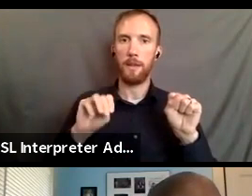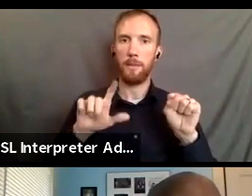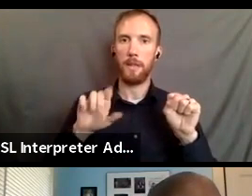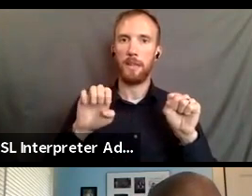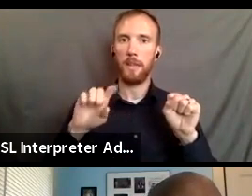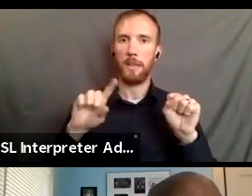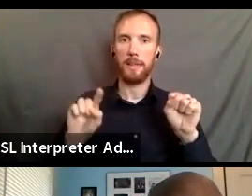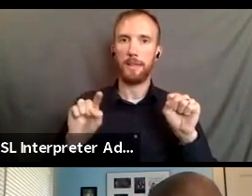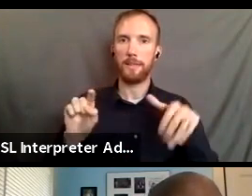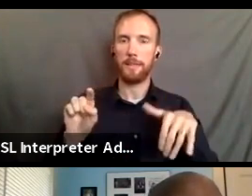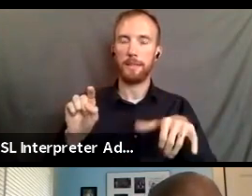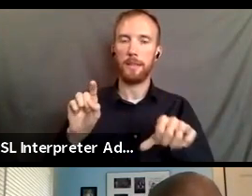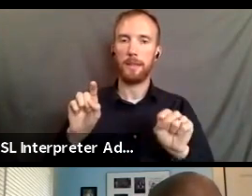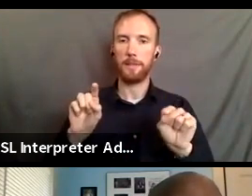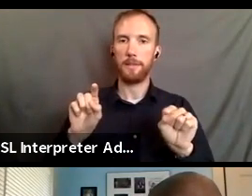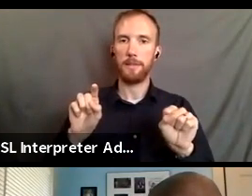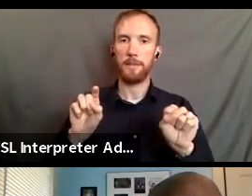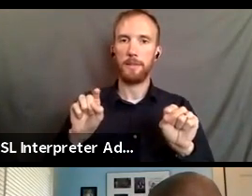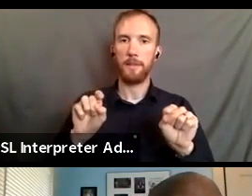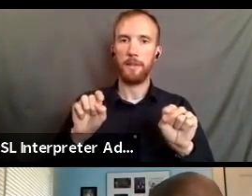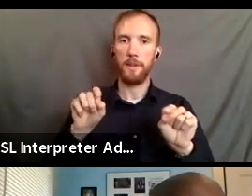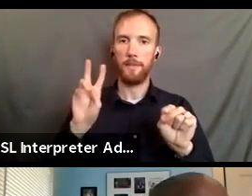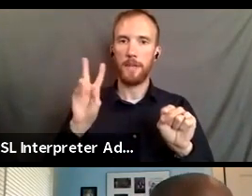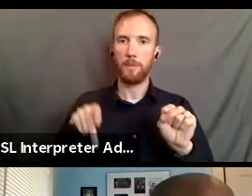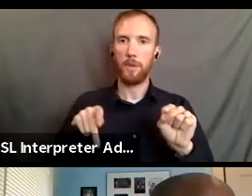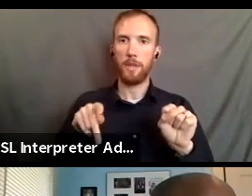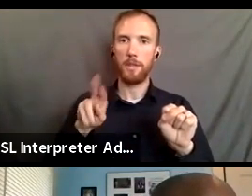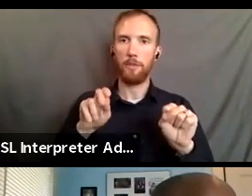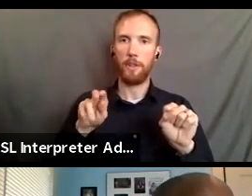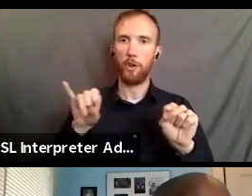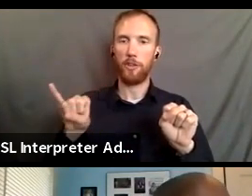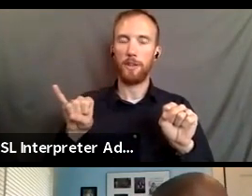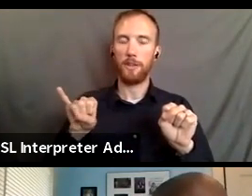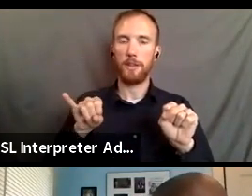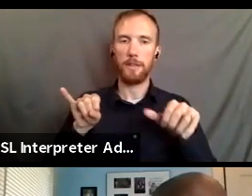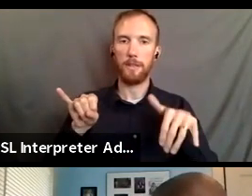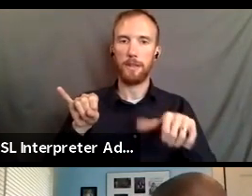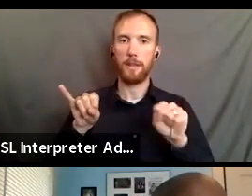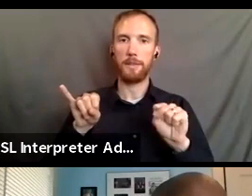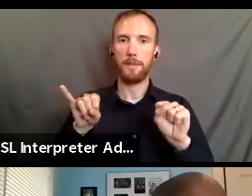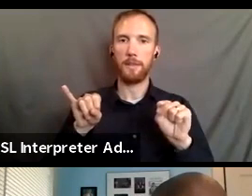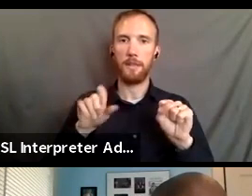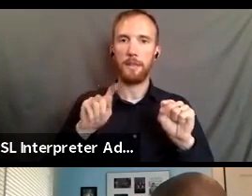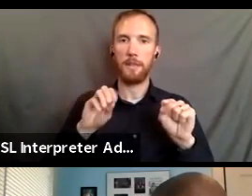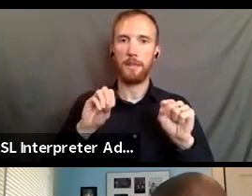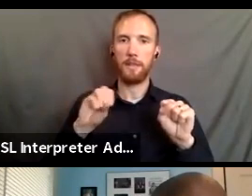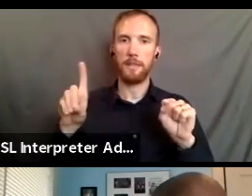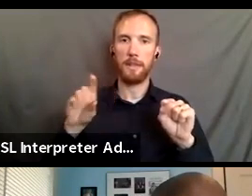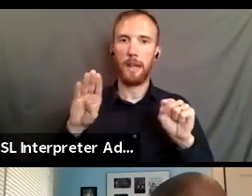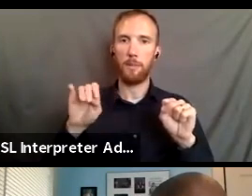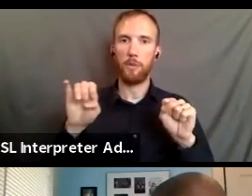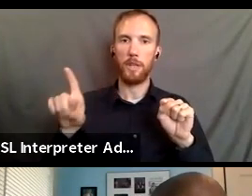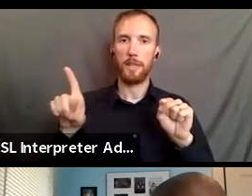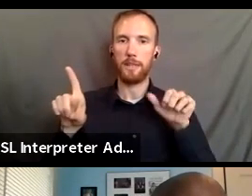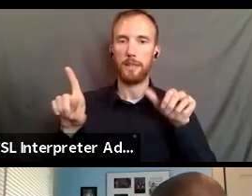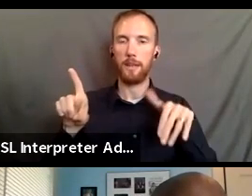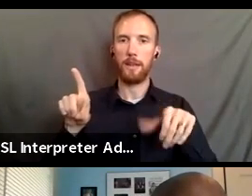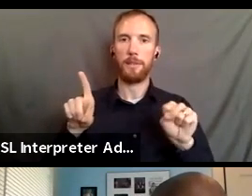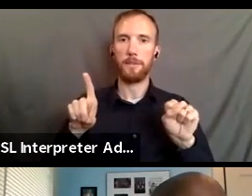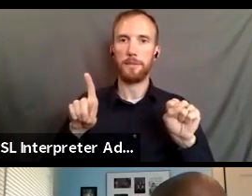yes vice president revelery yes remember tad breeland yes